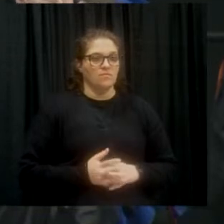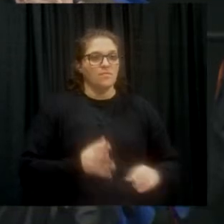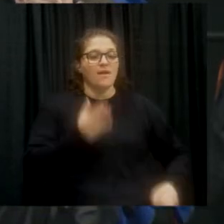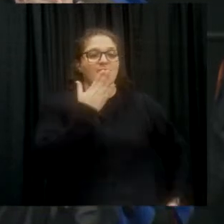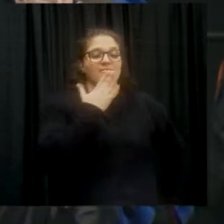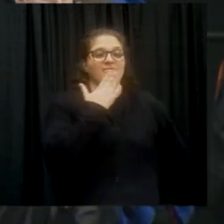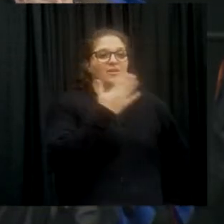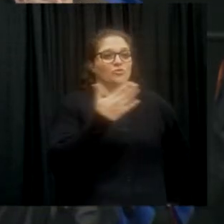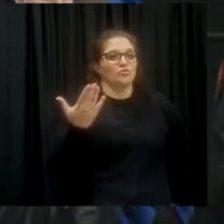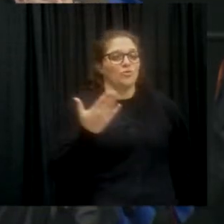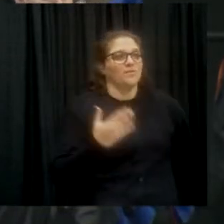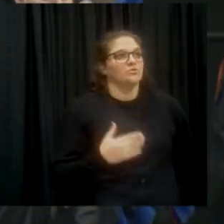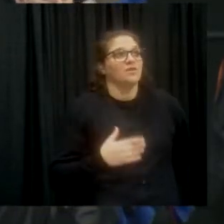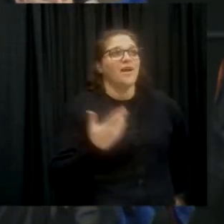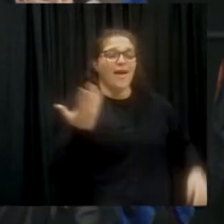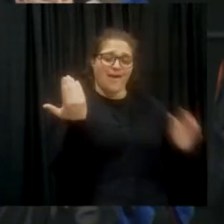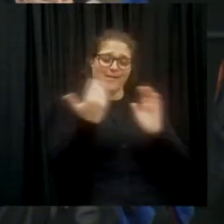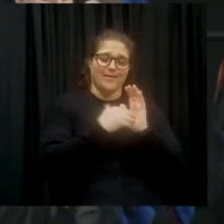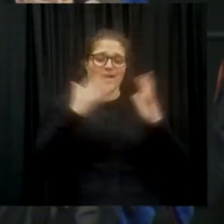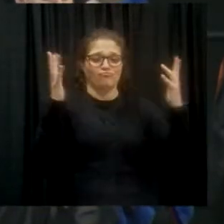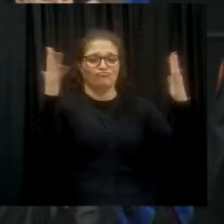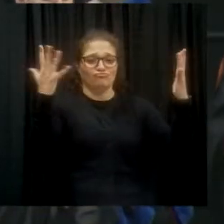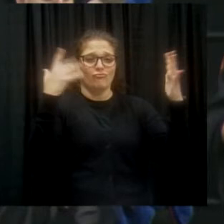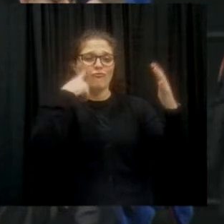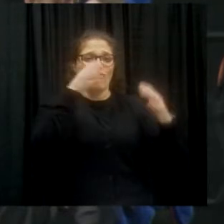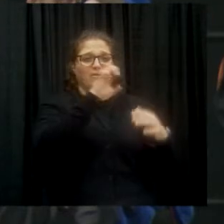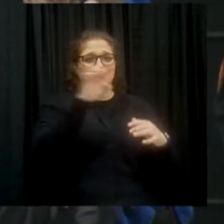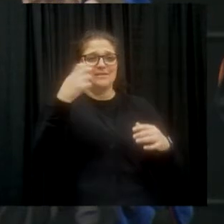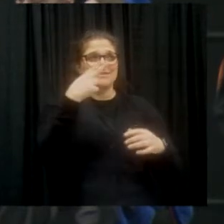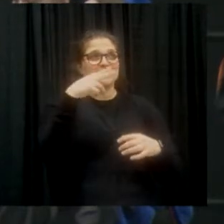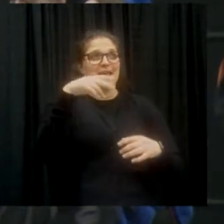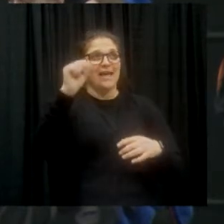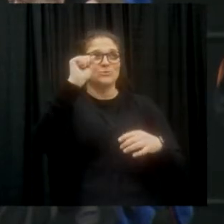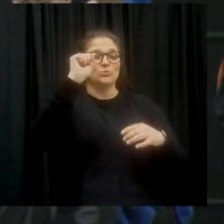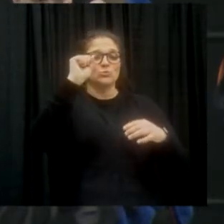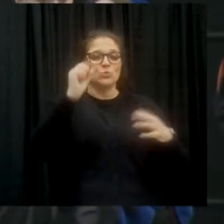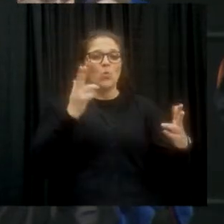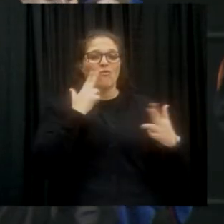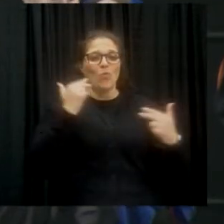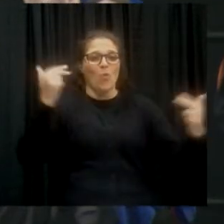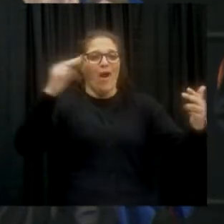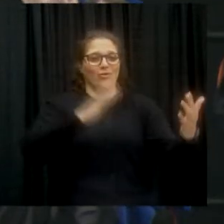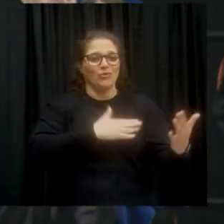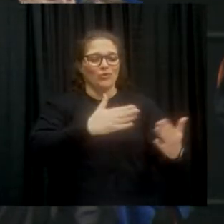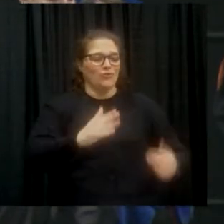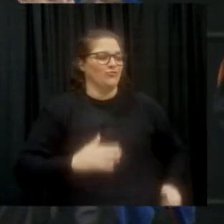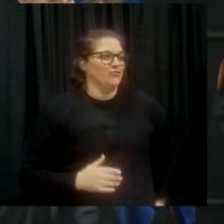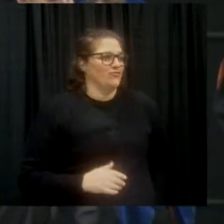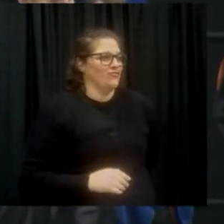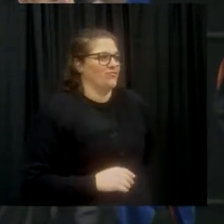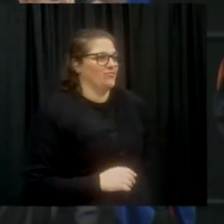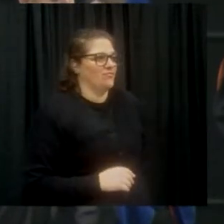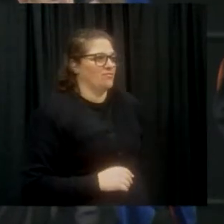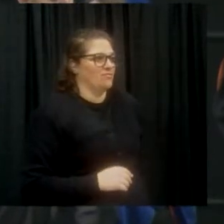Thank you very much, Mrs. Fisher. How about another big hand for our East High School Concert Choir? Thank you.